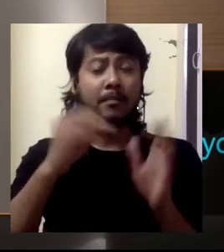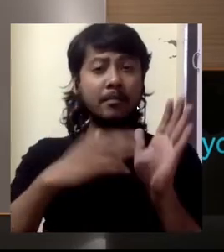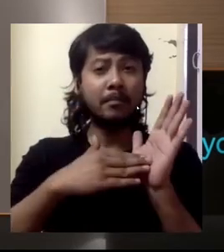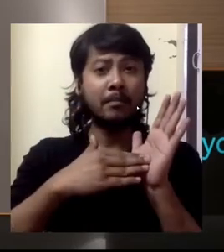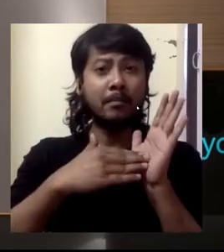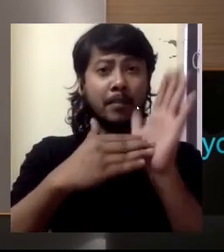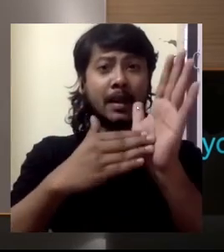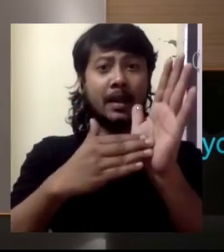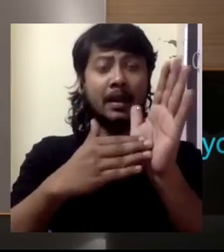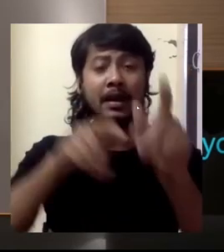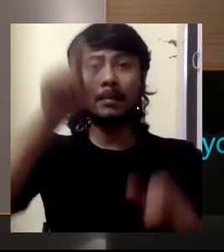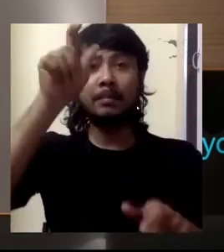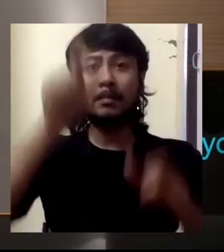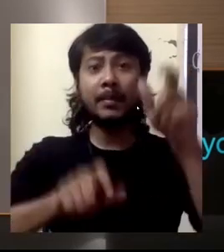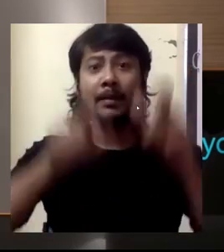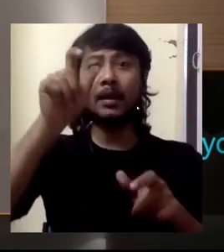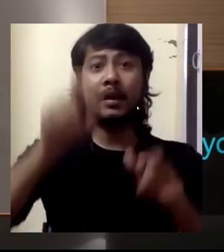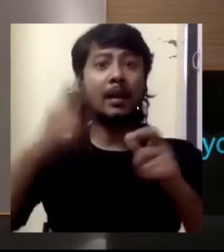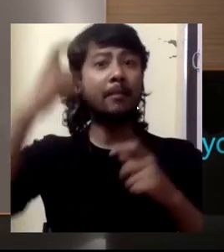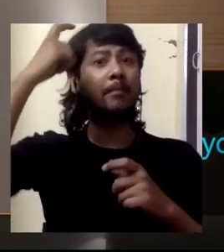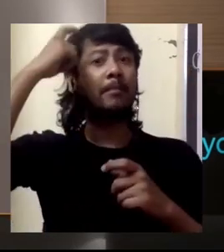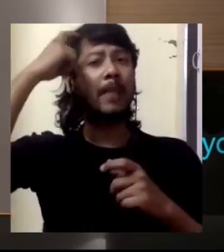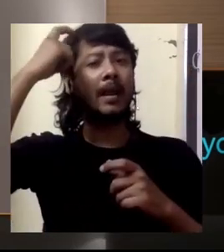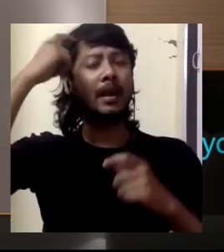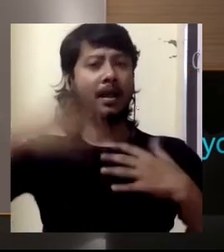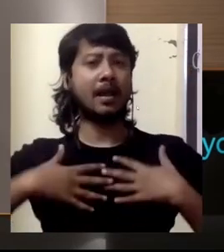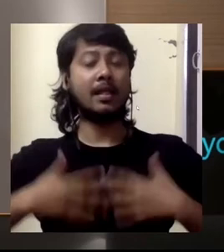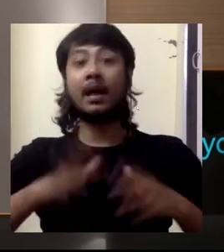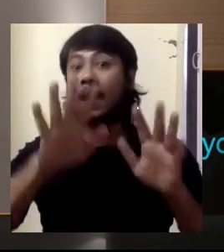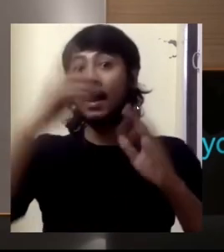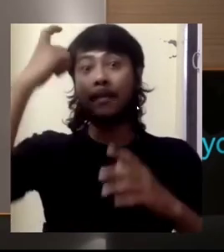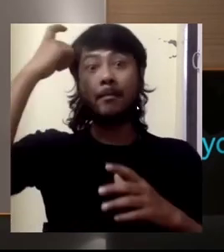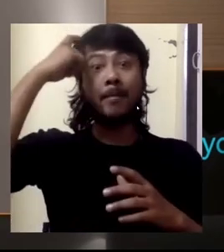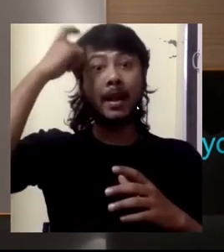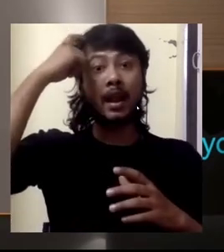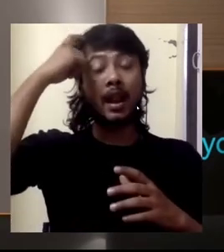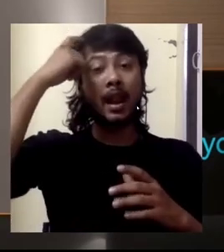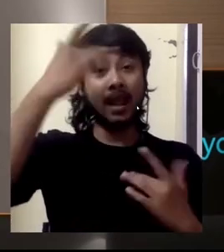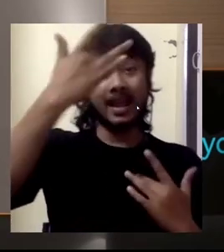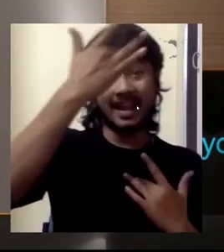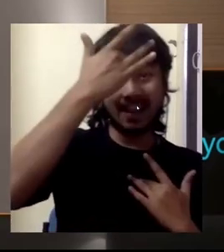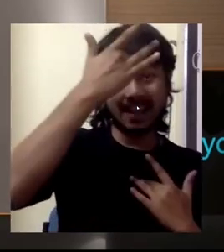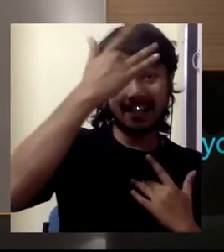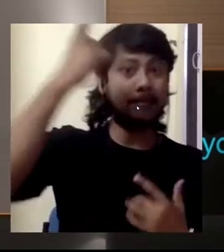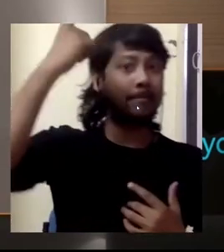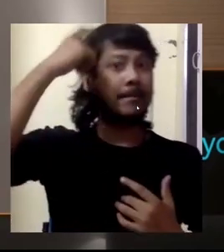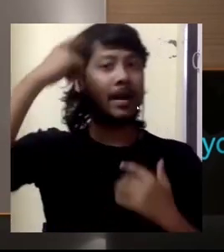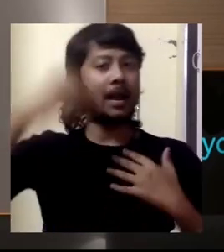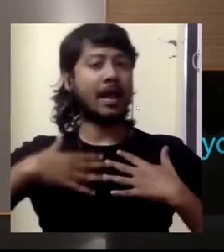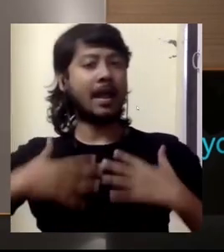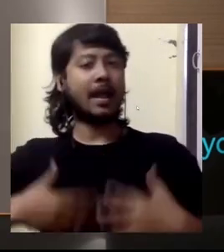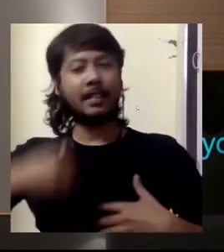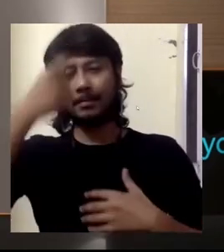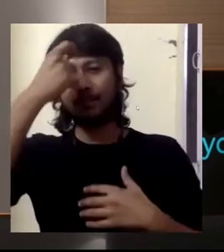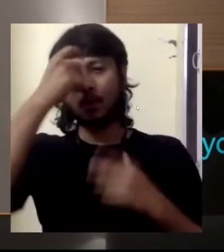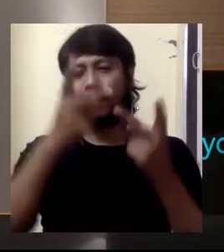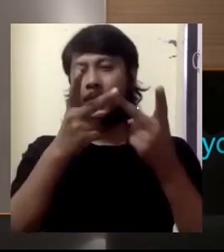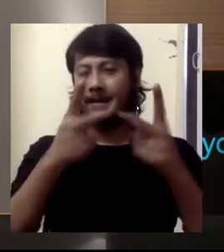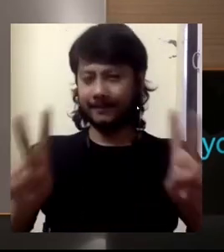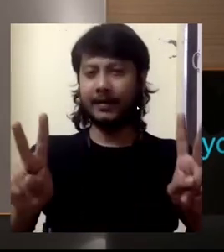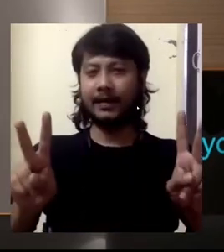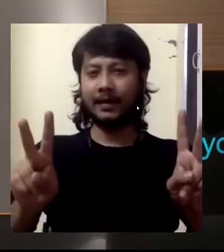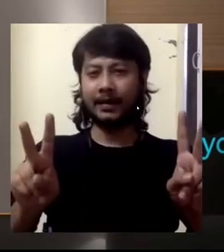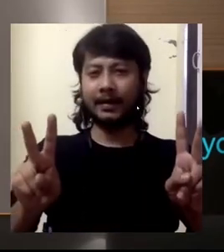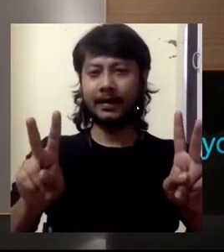health. WHO says mental illness is a 1 in 4 problem. But if one person is affected, the whole family is